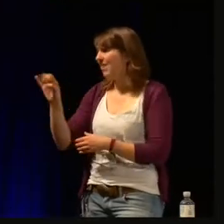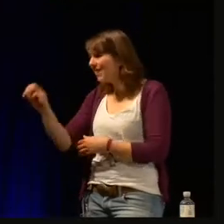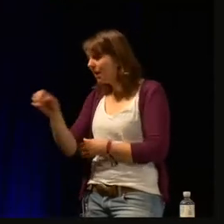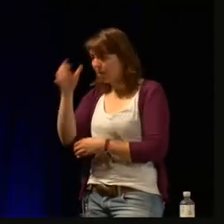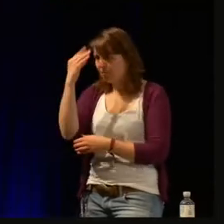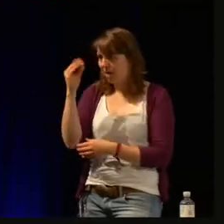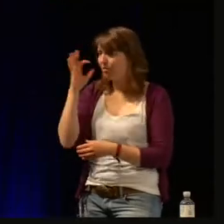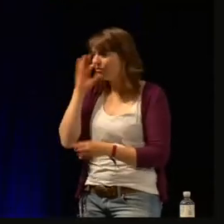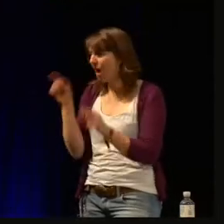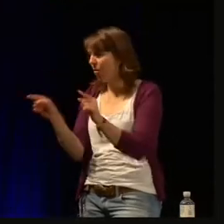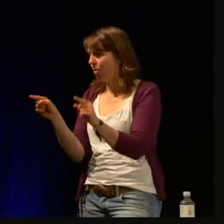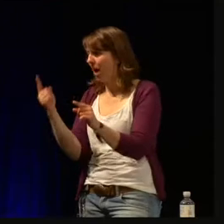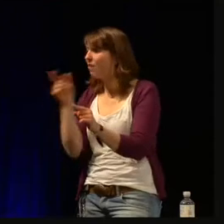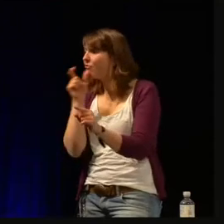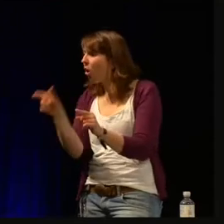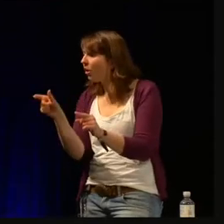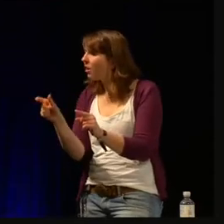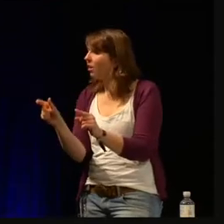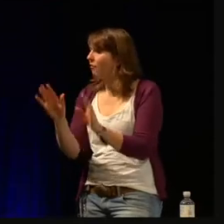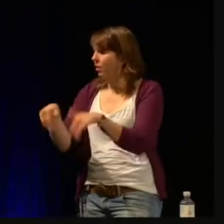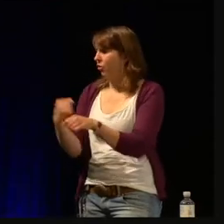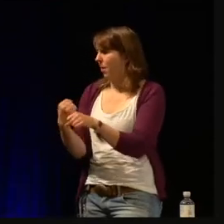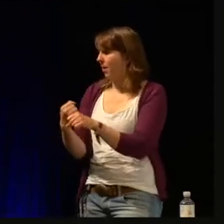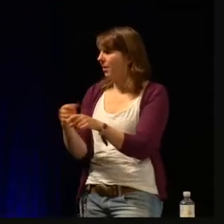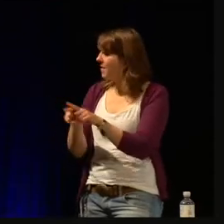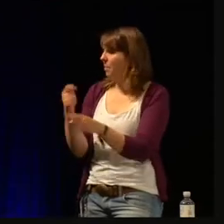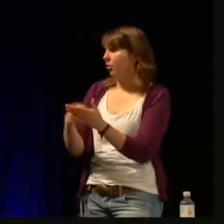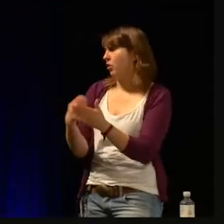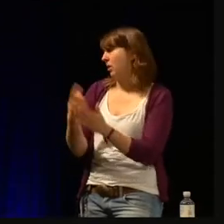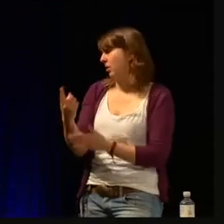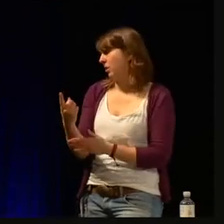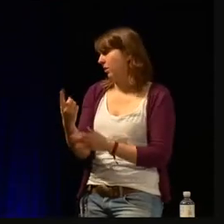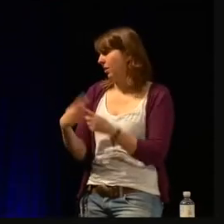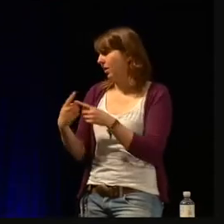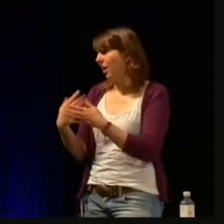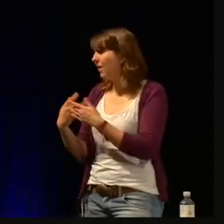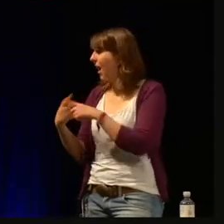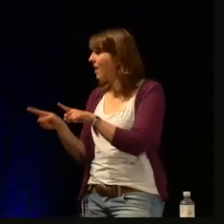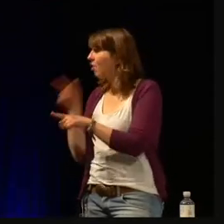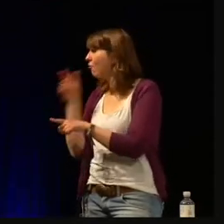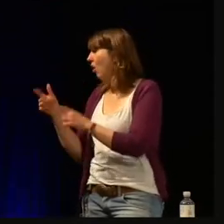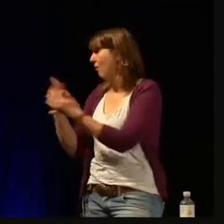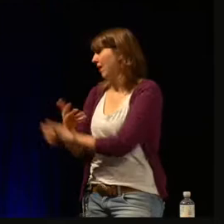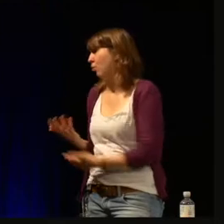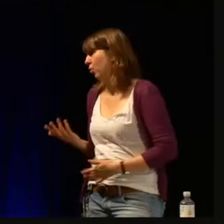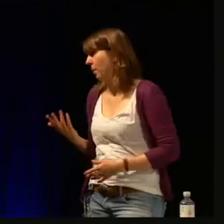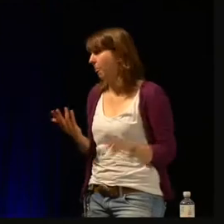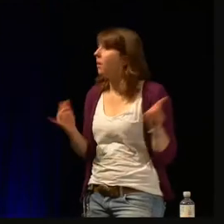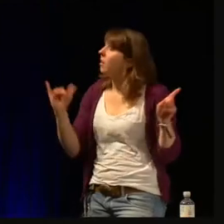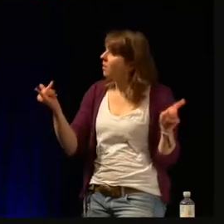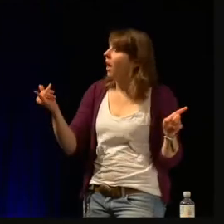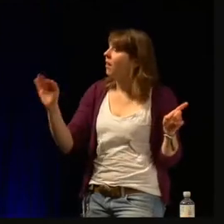costly as as mixing up also other